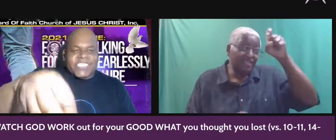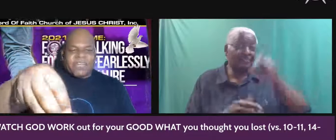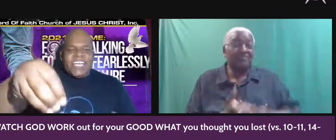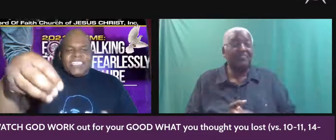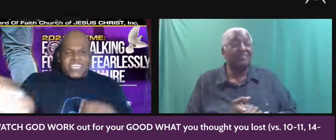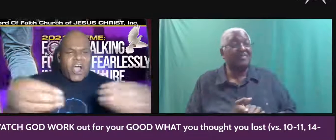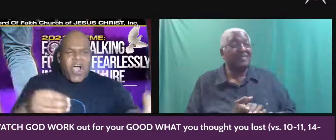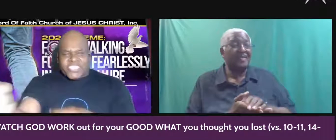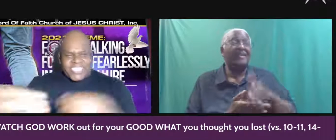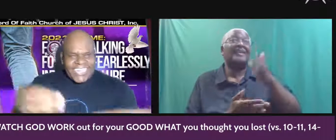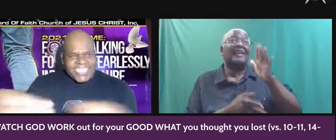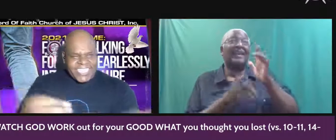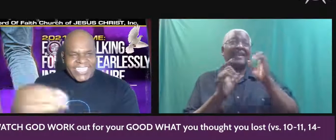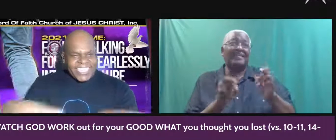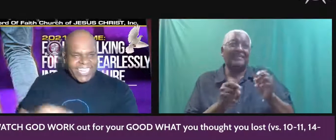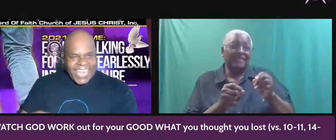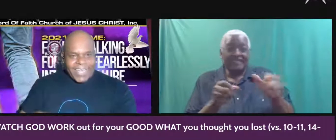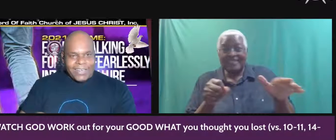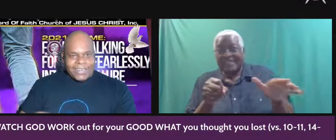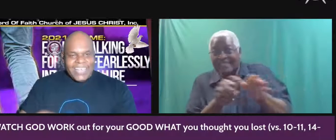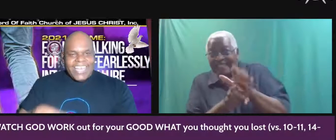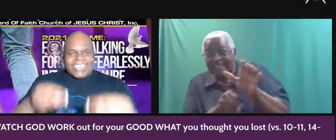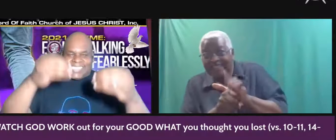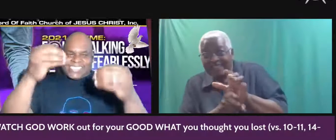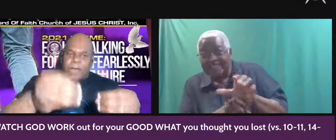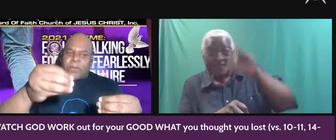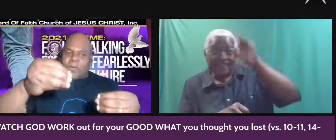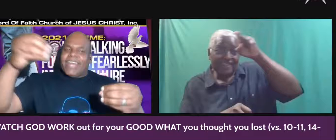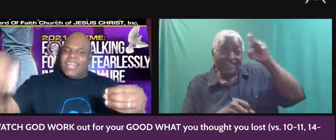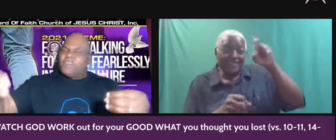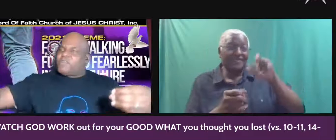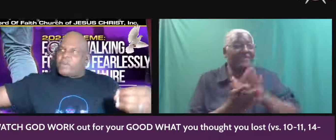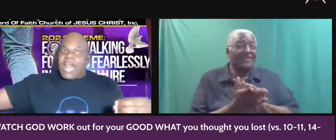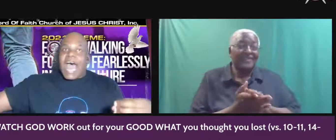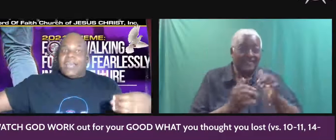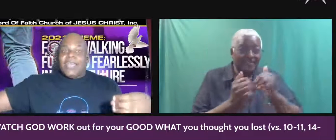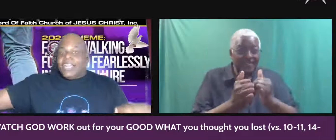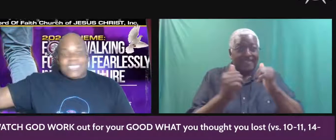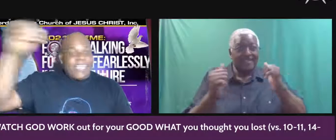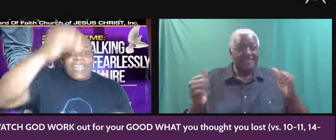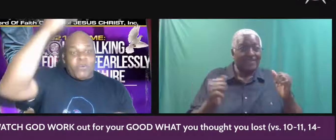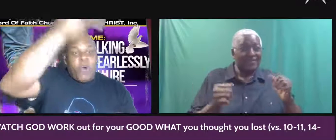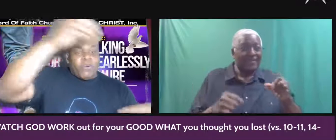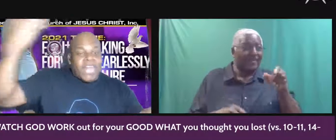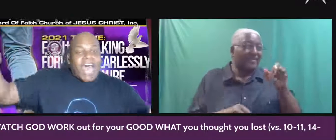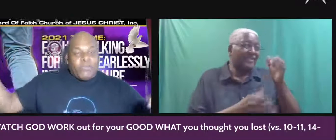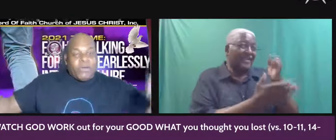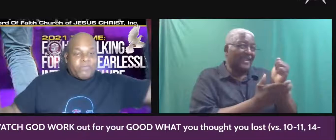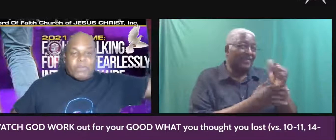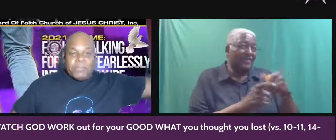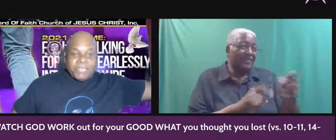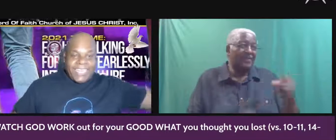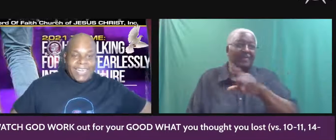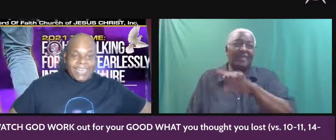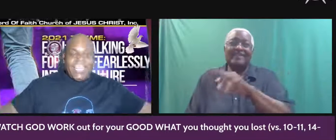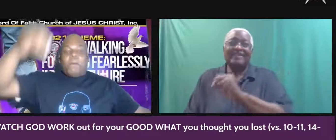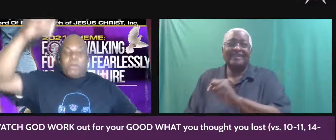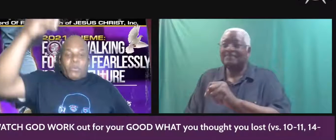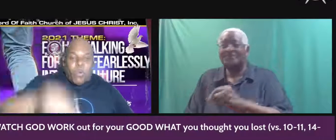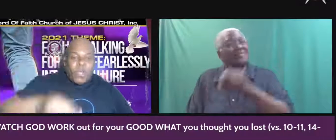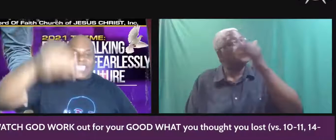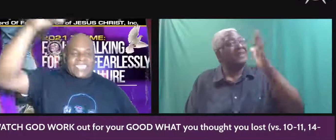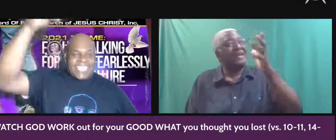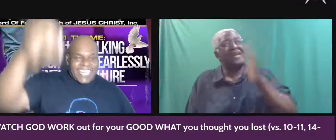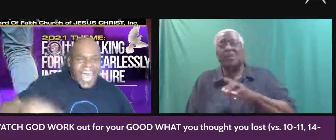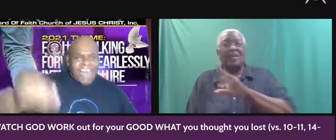in Egypt to cause tension in the land, to separate him from Lot, because he didn't want Lot with him from the beginning.